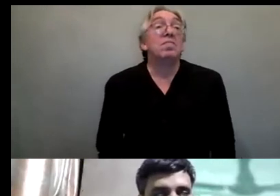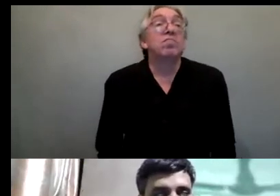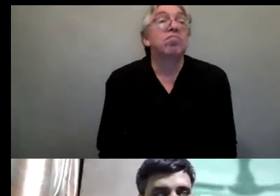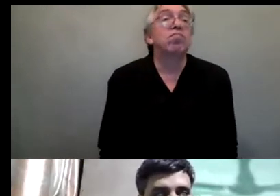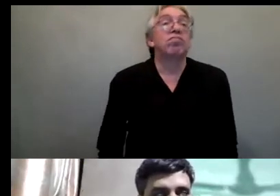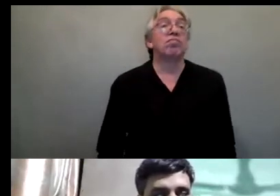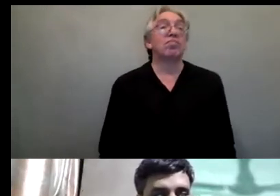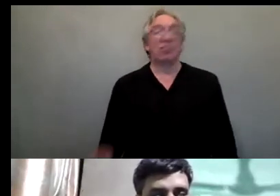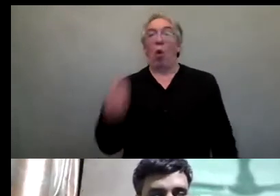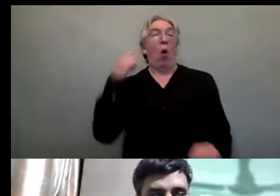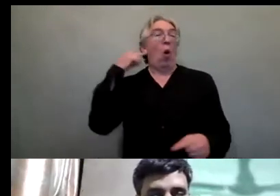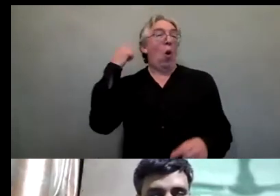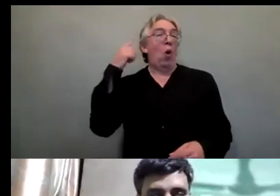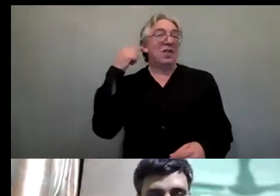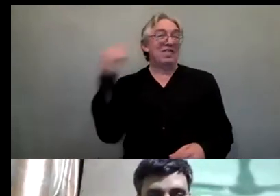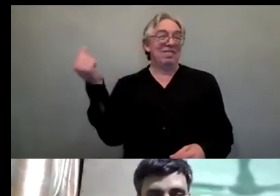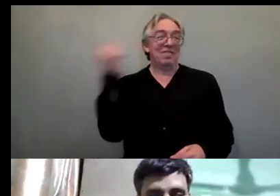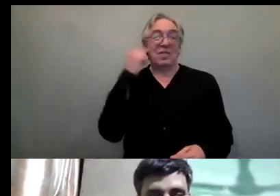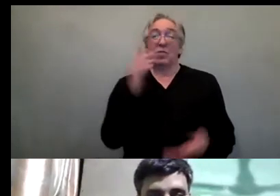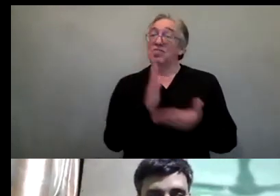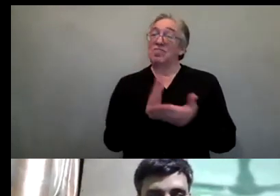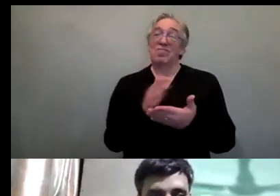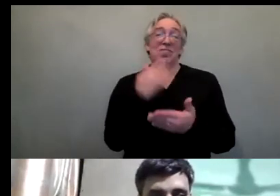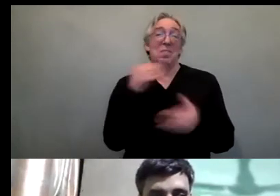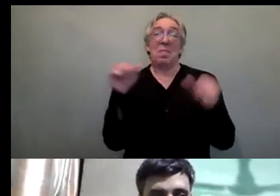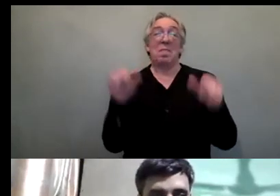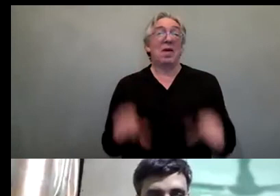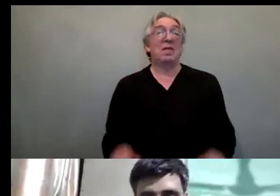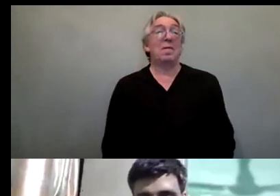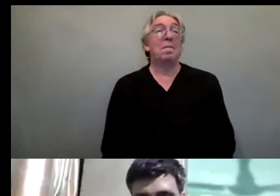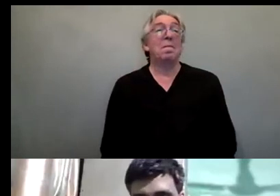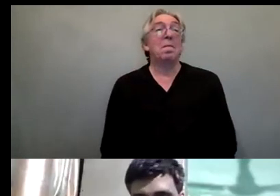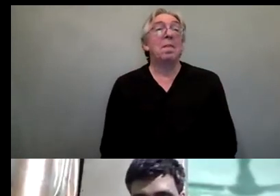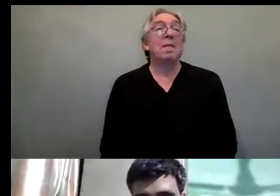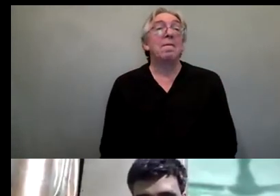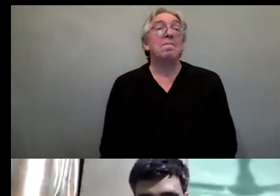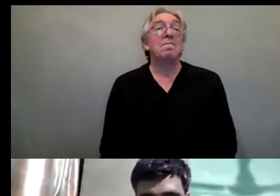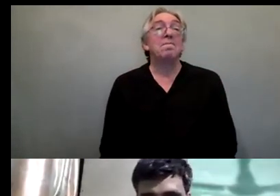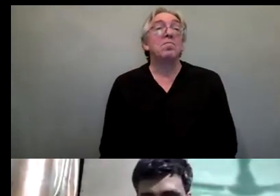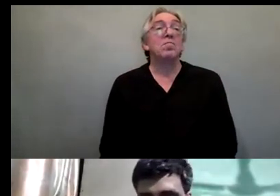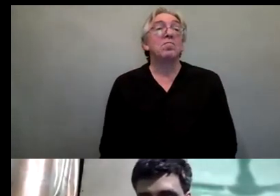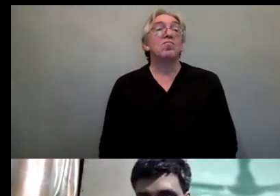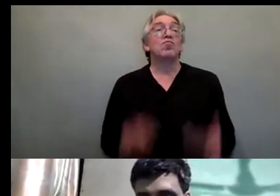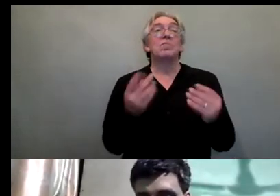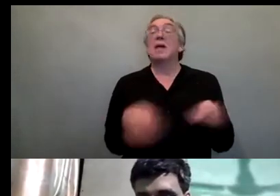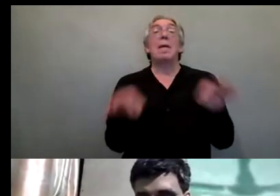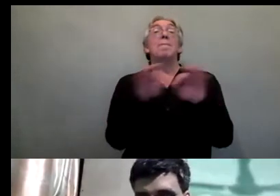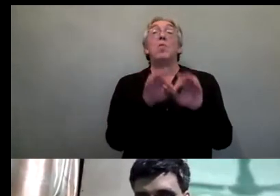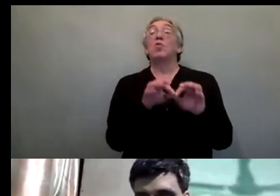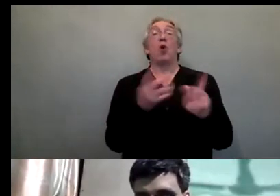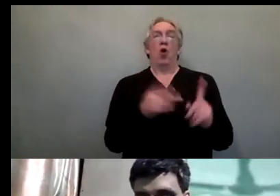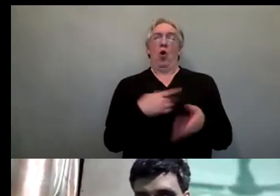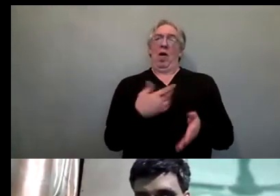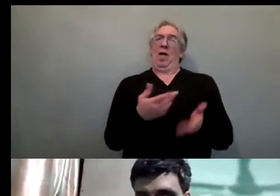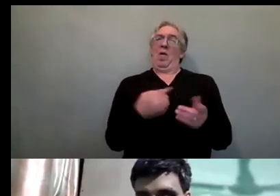certification on digital accessibility. And we hope that many more countries can participate in those programs. But the last but not the